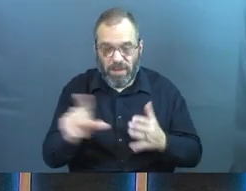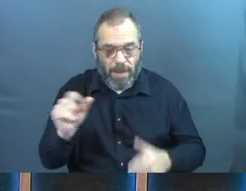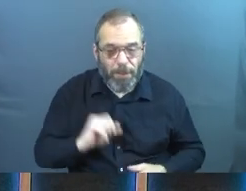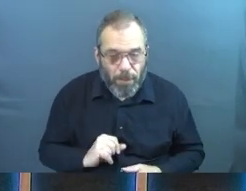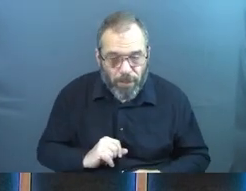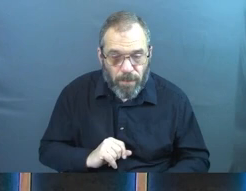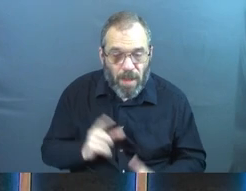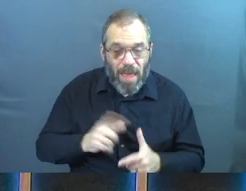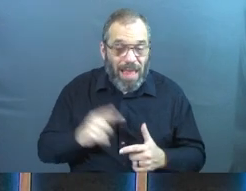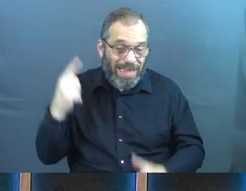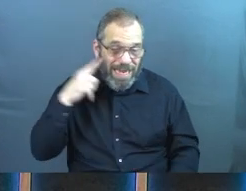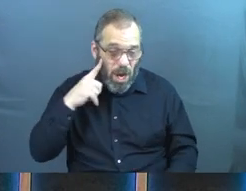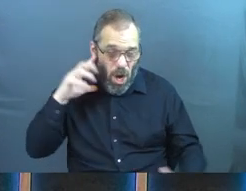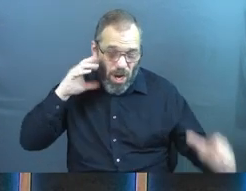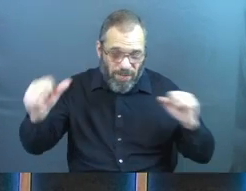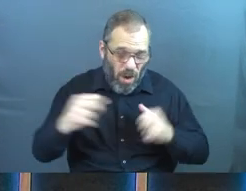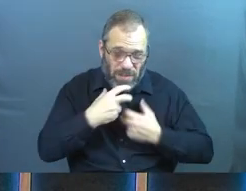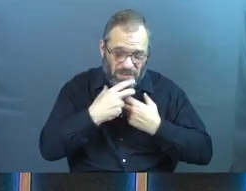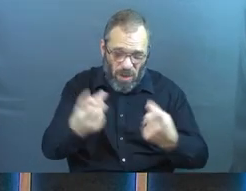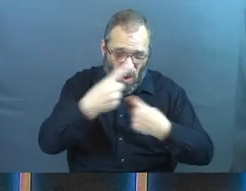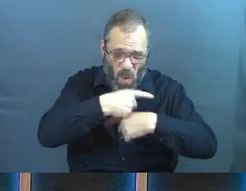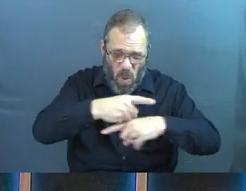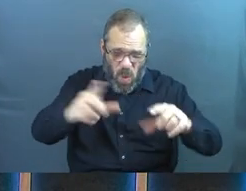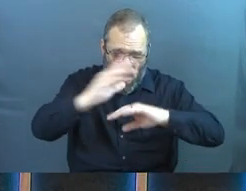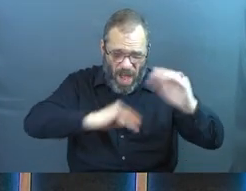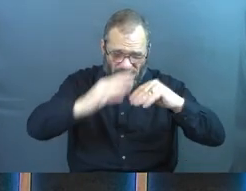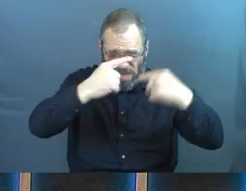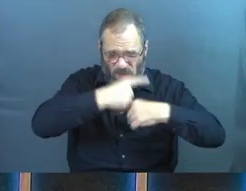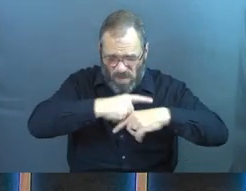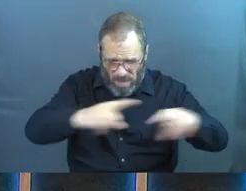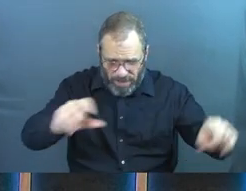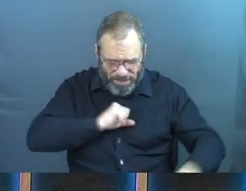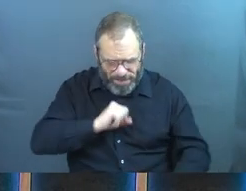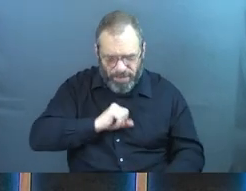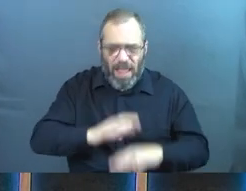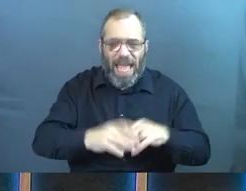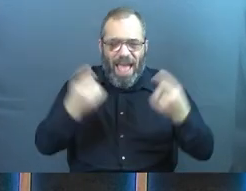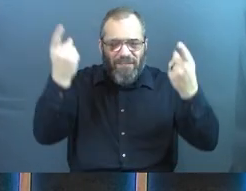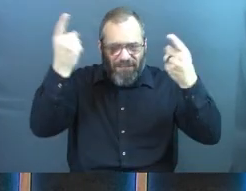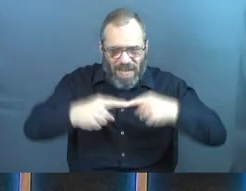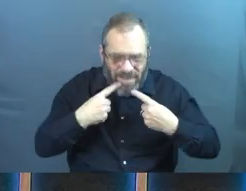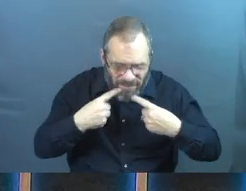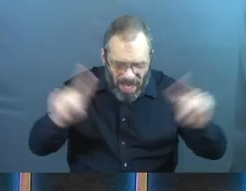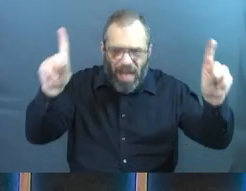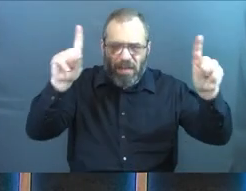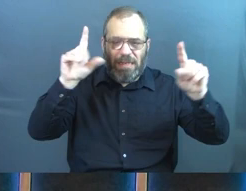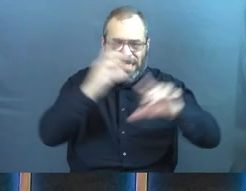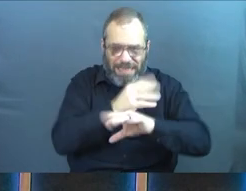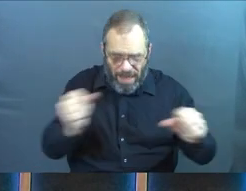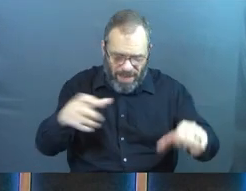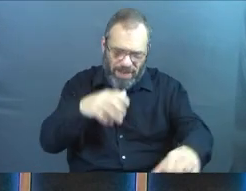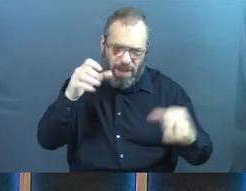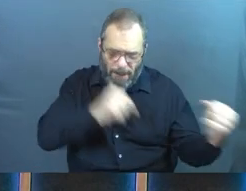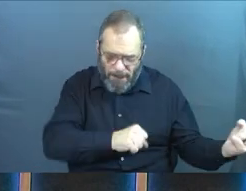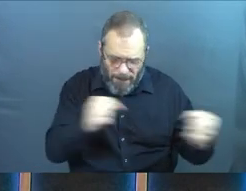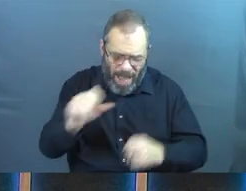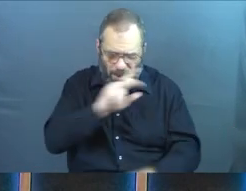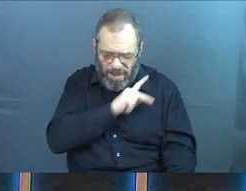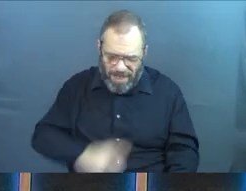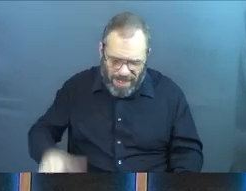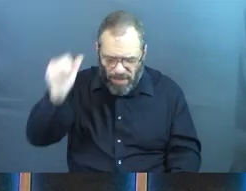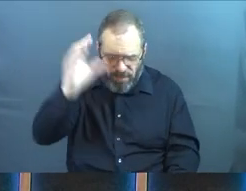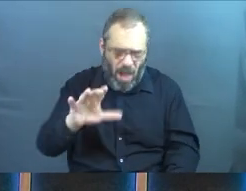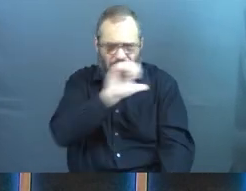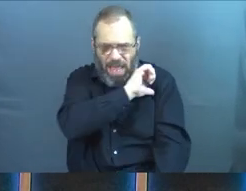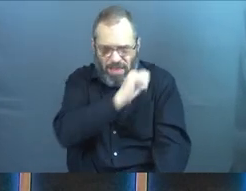it. It says, then I heard a loud voice shouting across the heavens, it has come at last. Salvation and power in the kingdom of our God